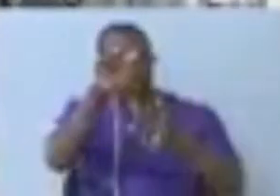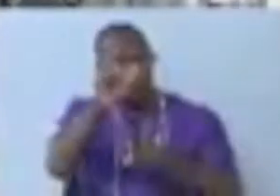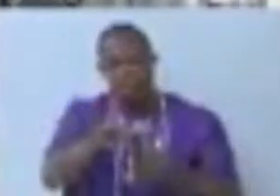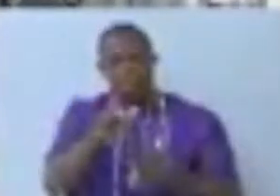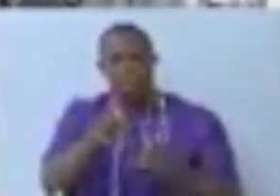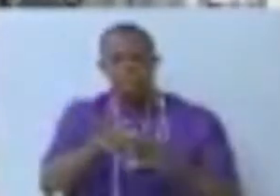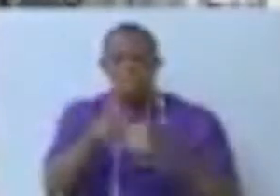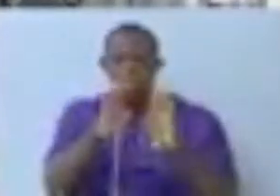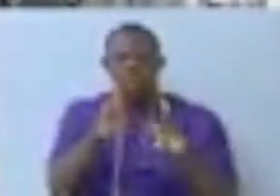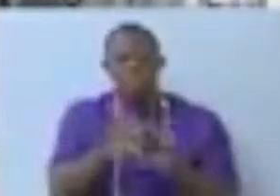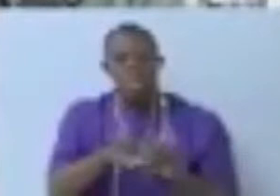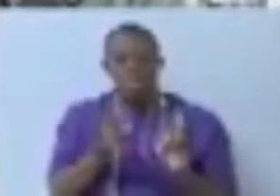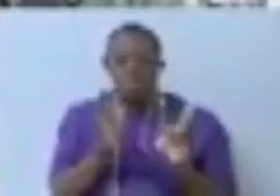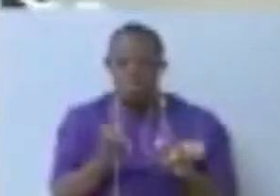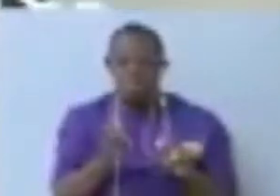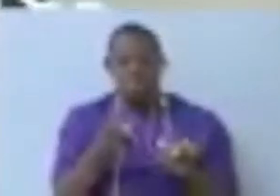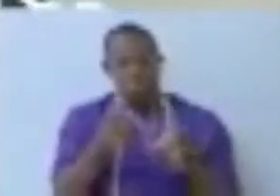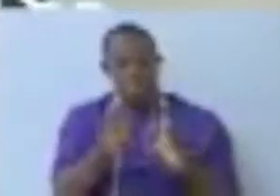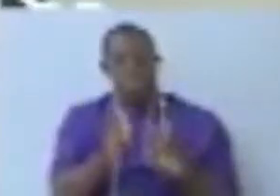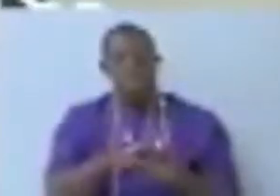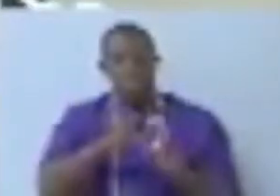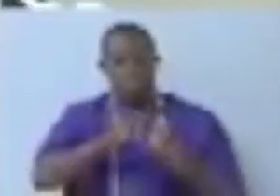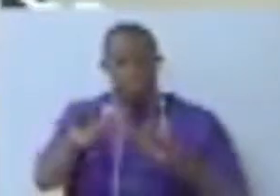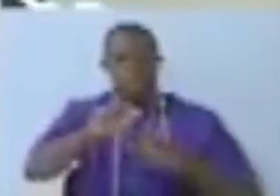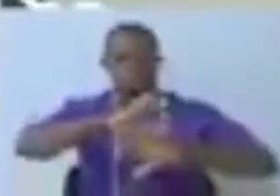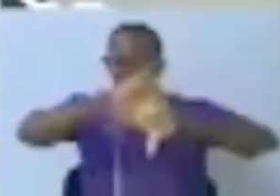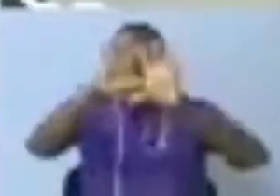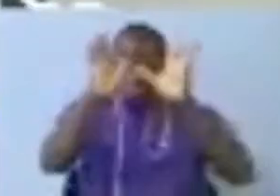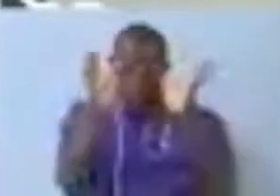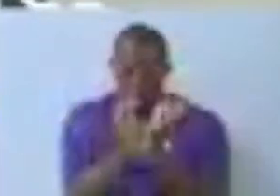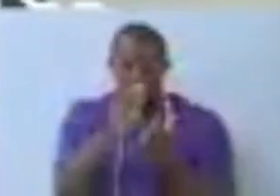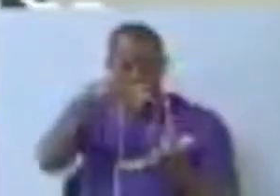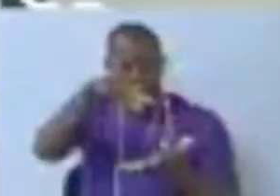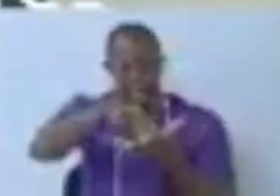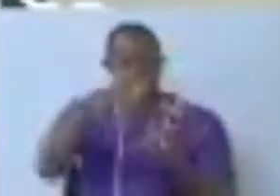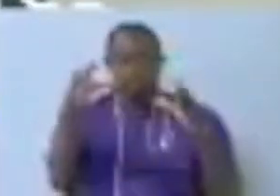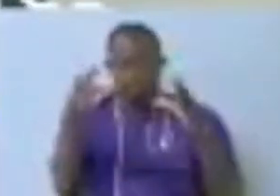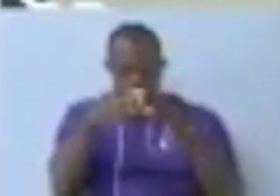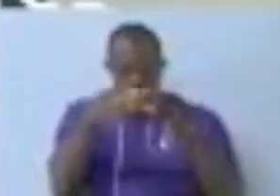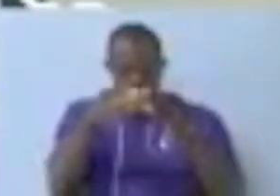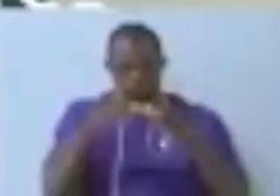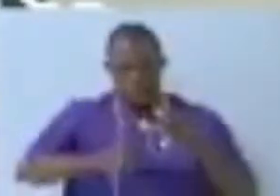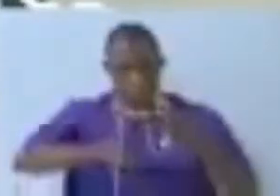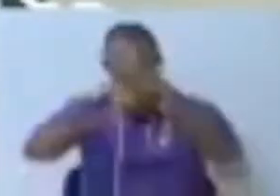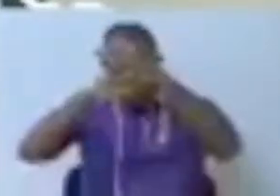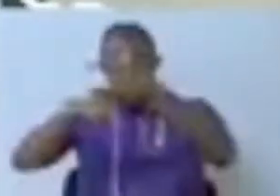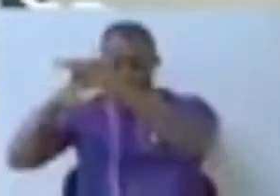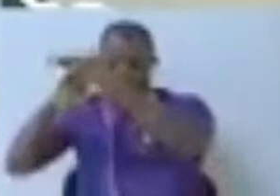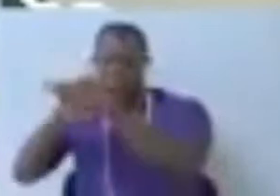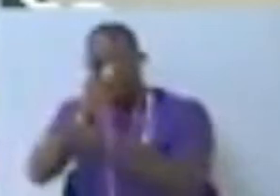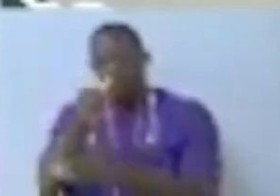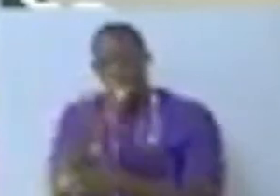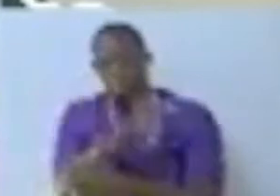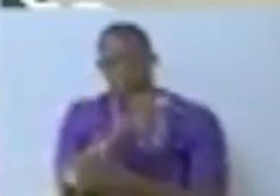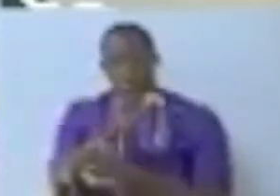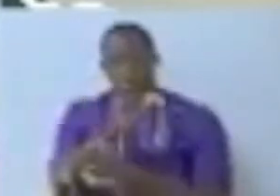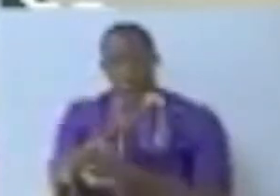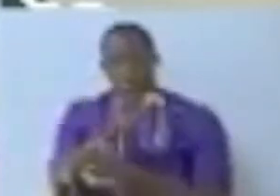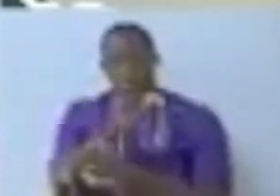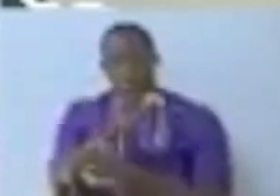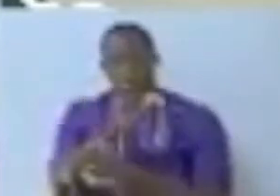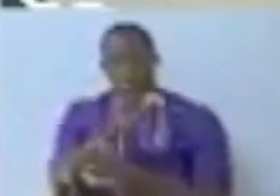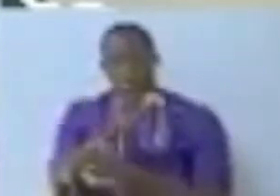Jeto. We should all stand shoulder to shoulder. Benyana Lola Nyofele. And defend